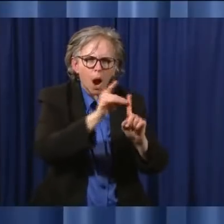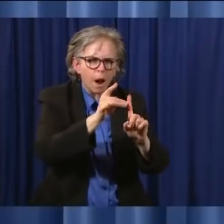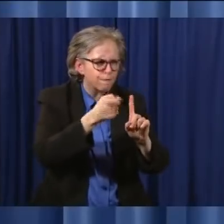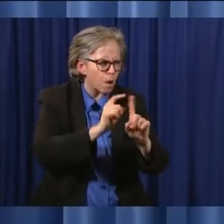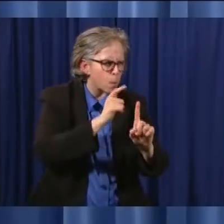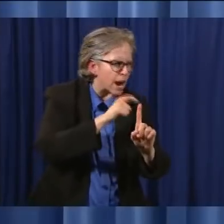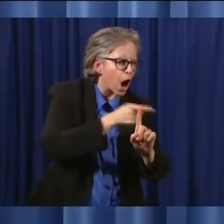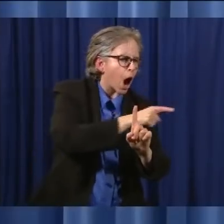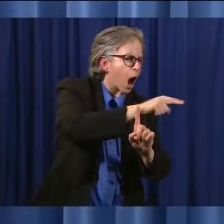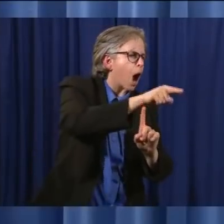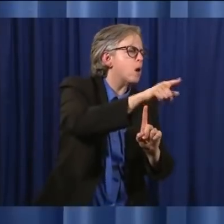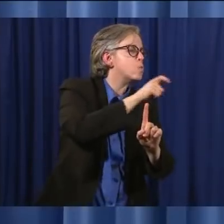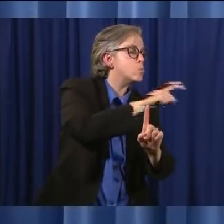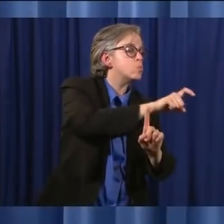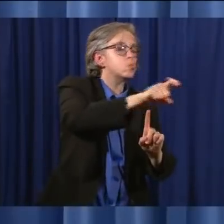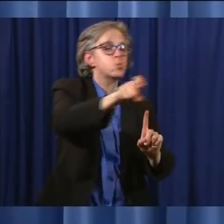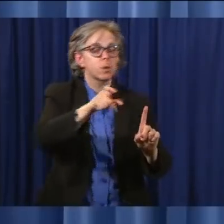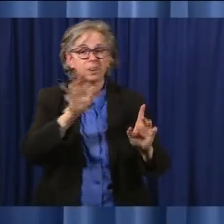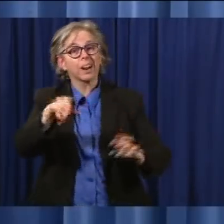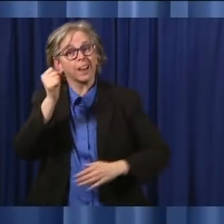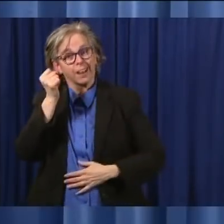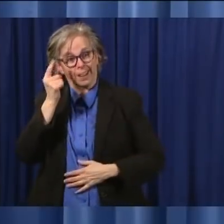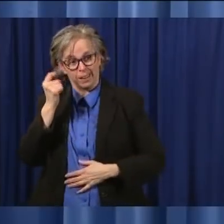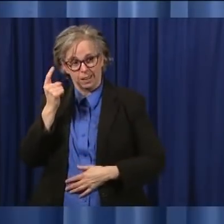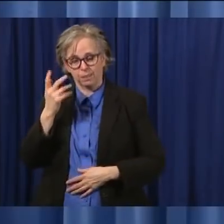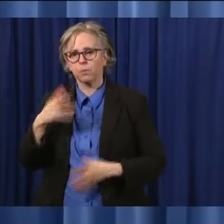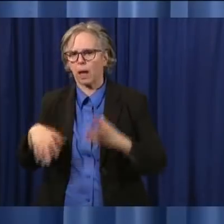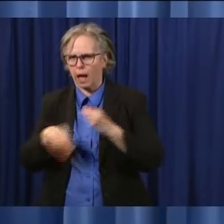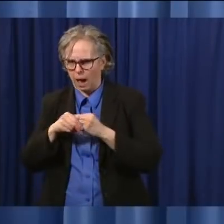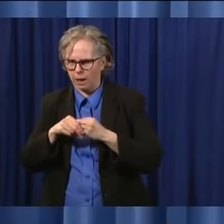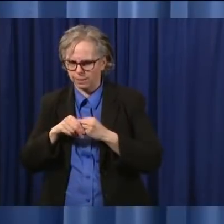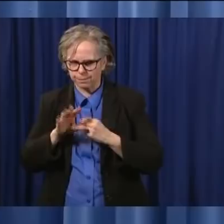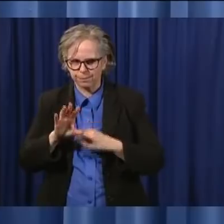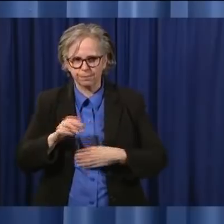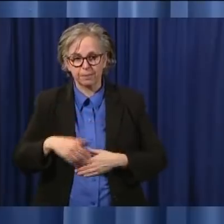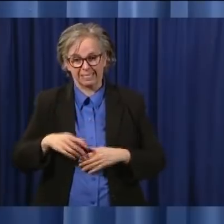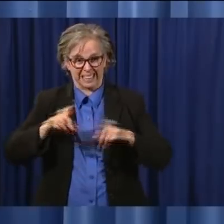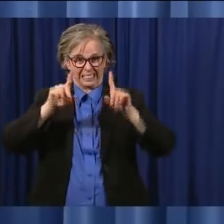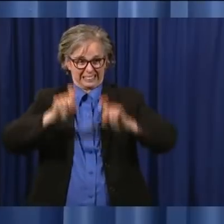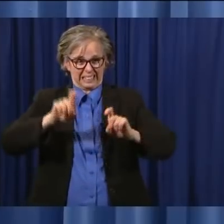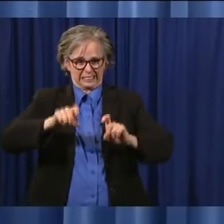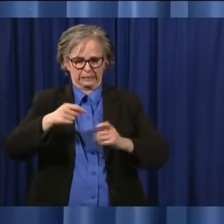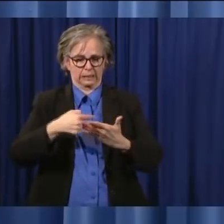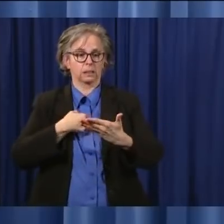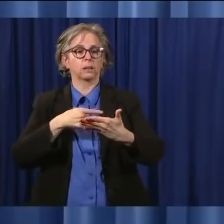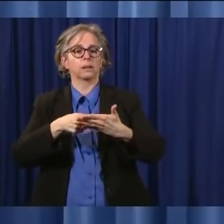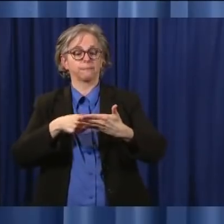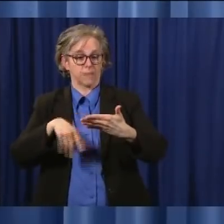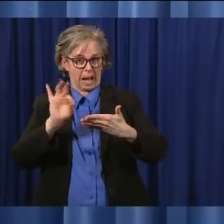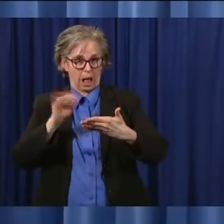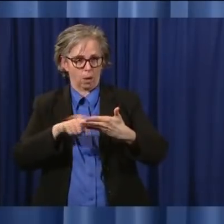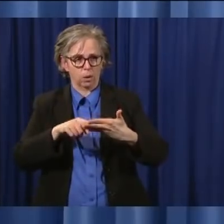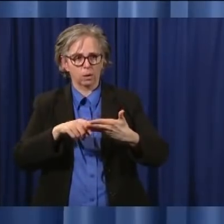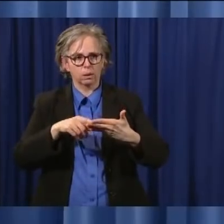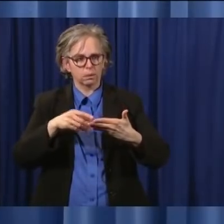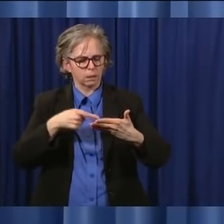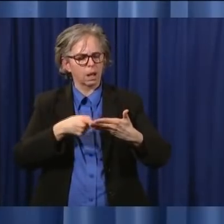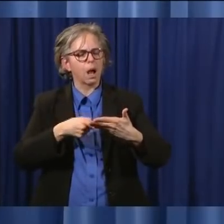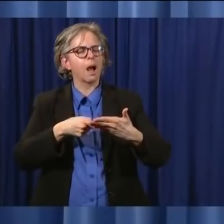doing, the other thing you use that testing for, frankly, is out into the community to slow the